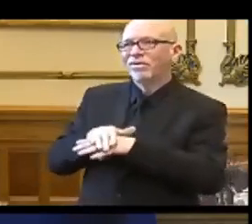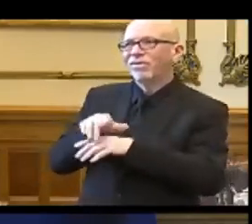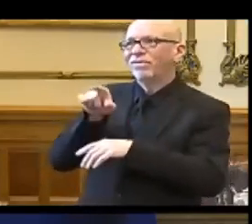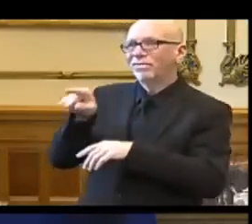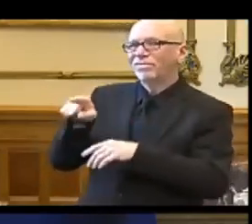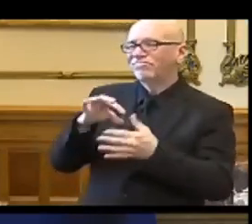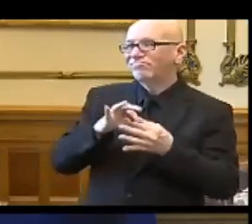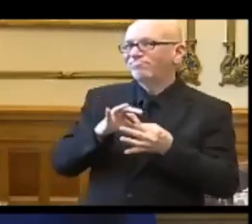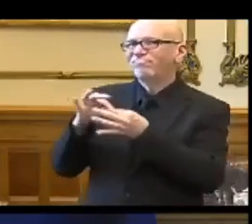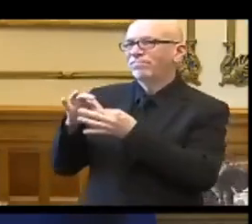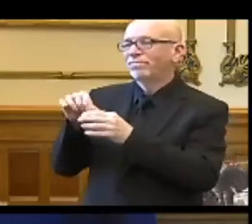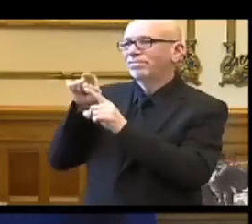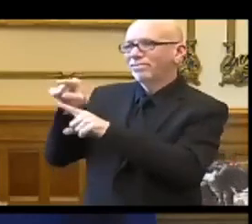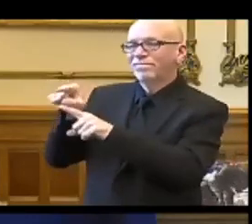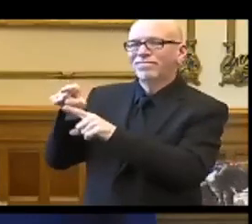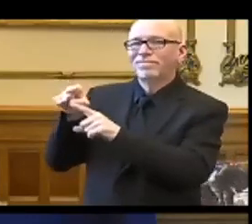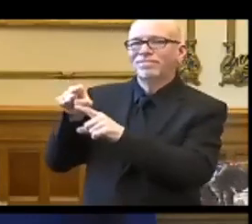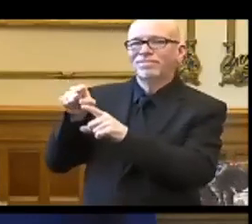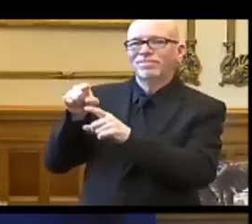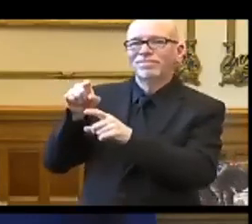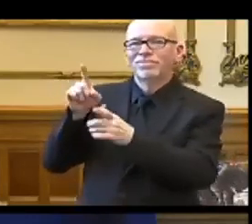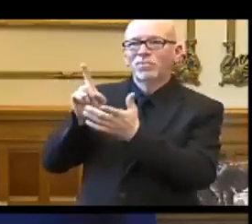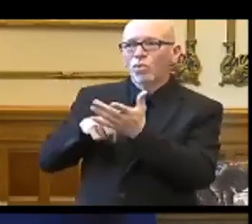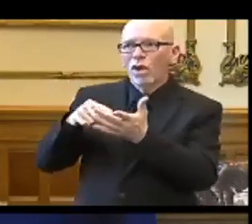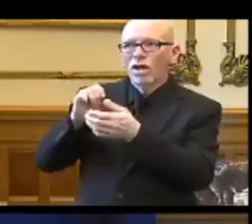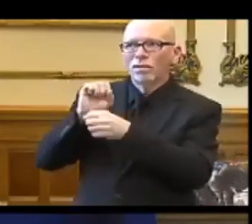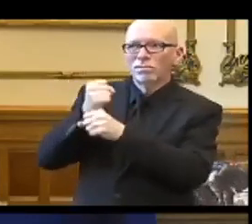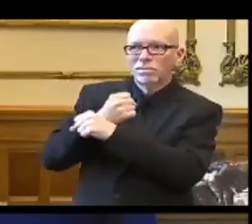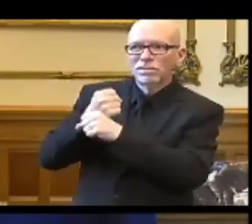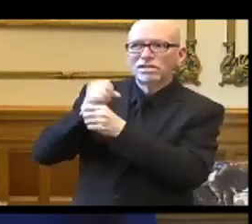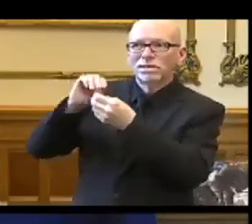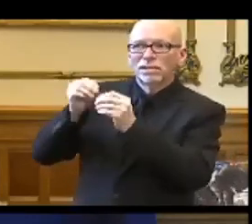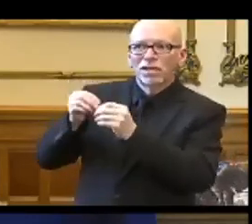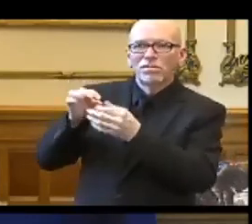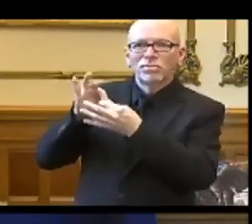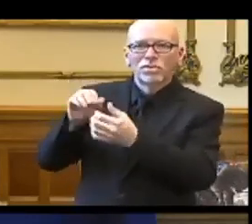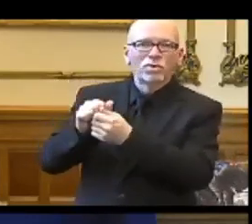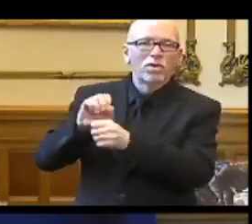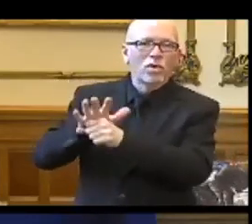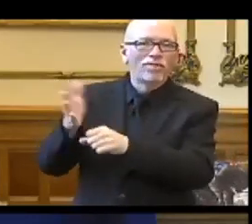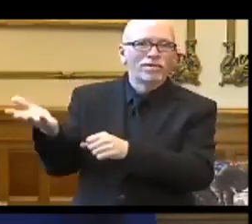directly linked to the facts on the ground as they are on that moment of time.